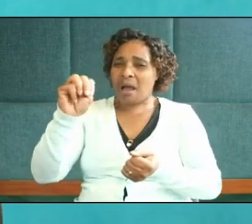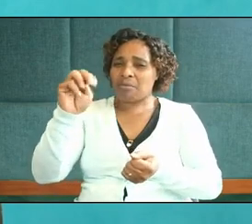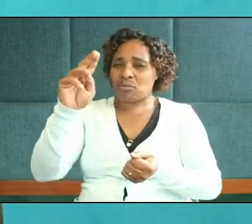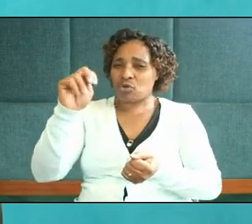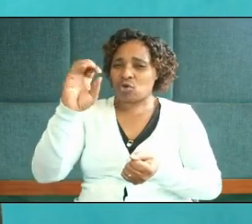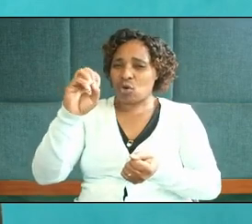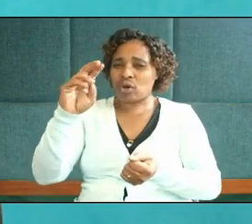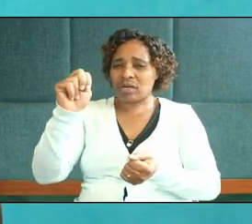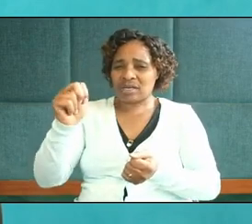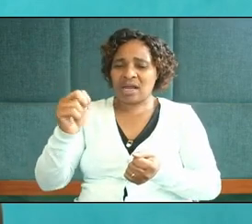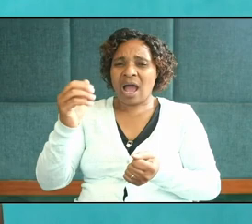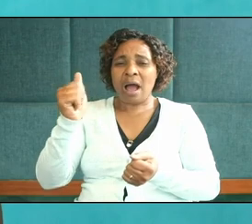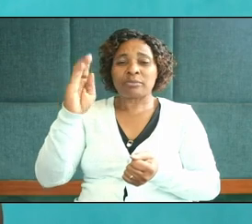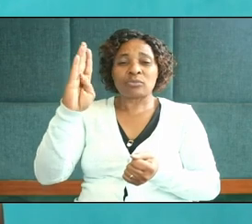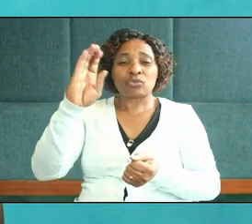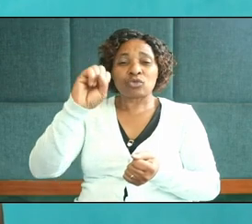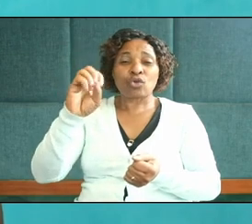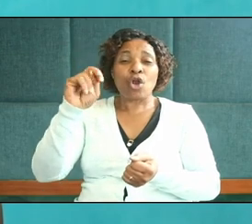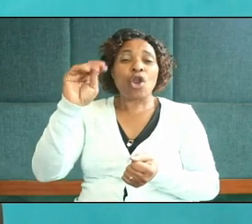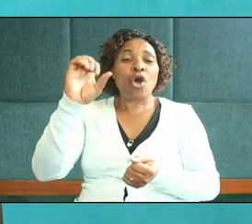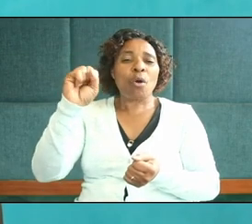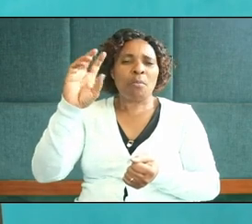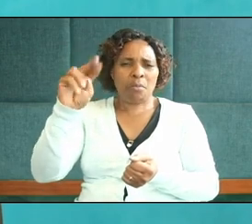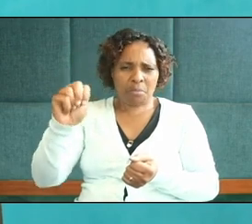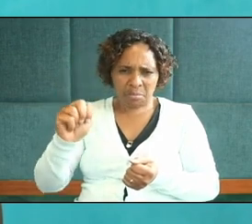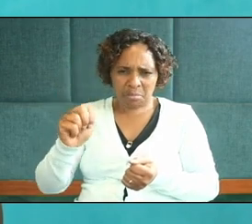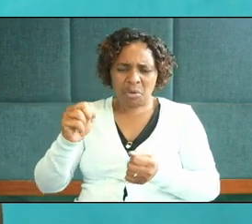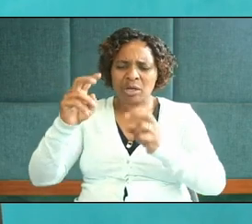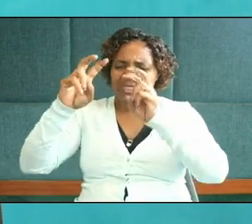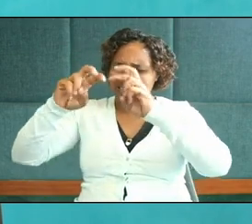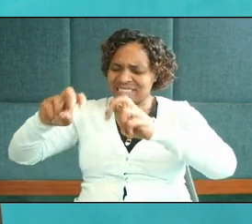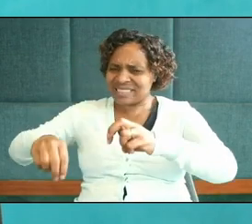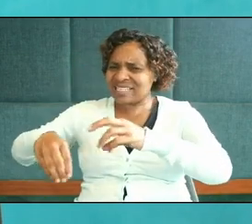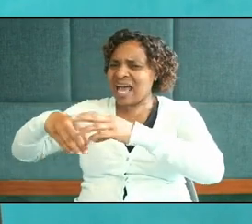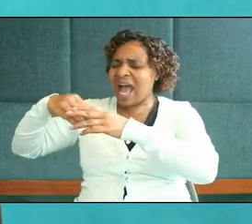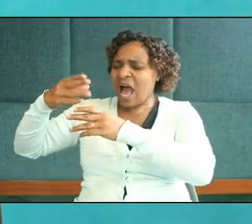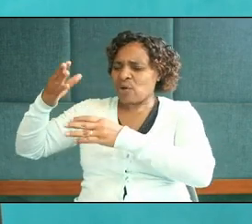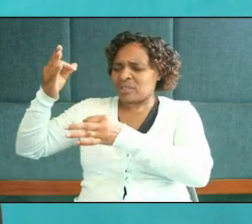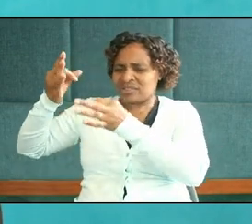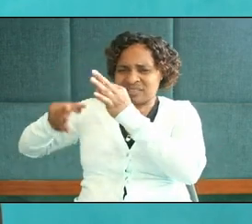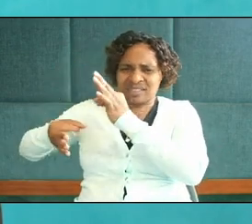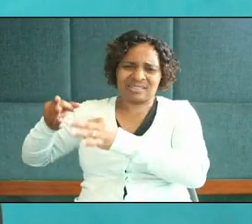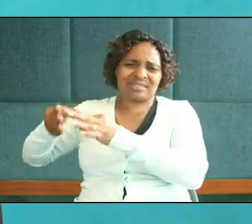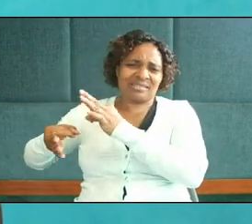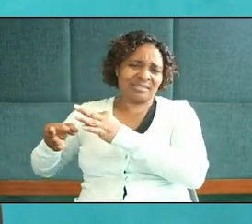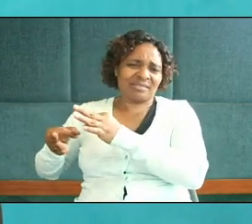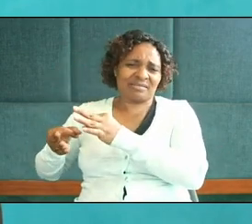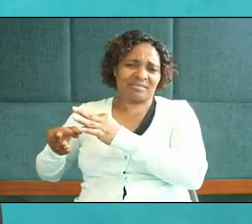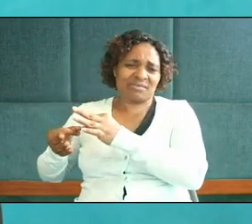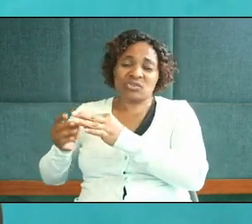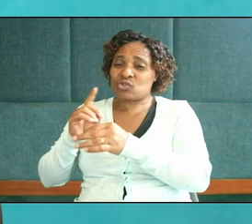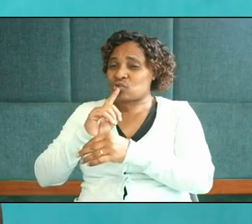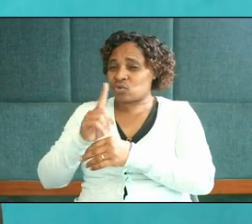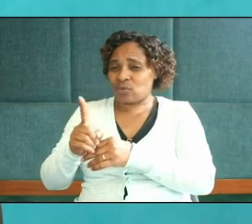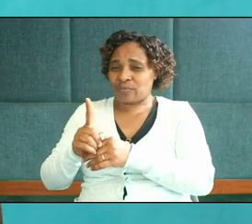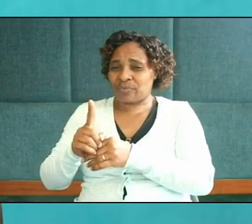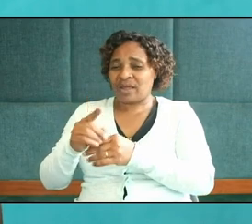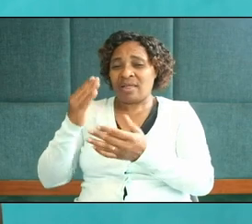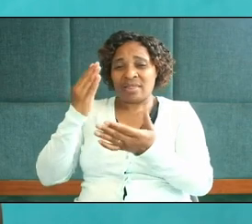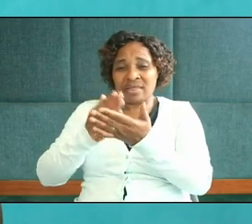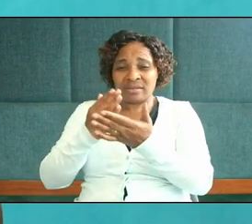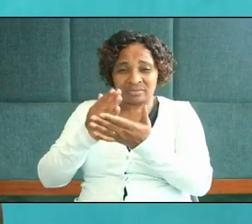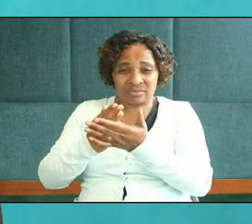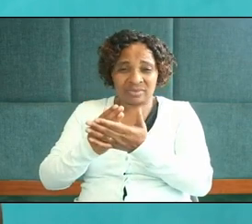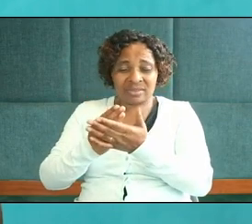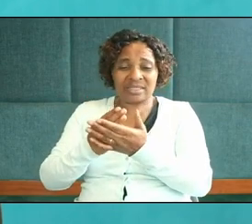then Absalom wouldn't have the need to actually seek out his own justice. Mm-hmm. So that's the real